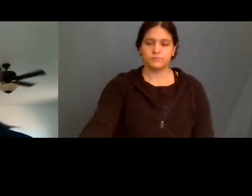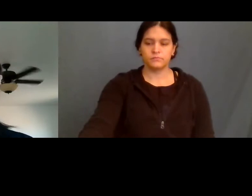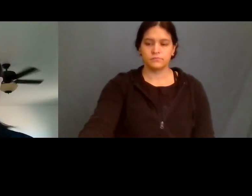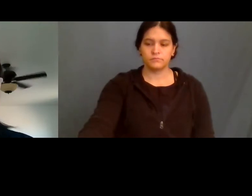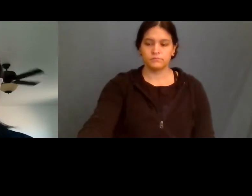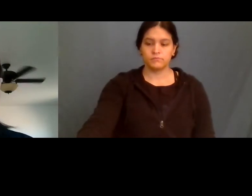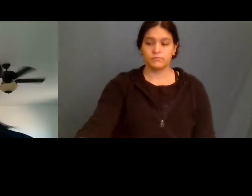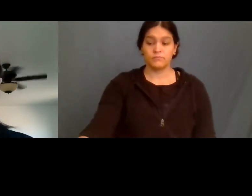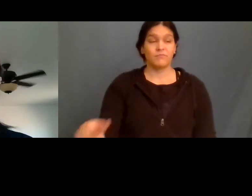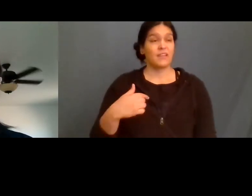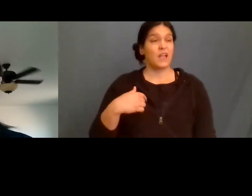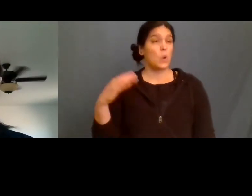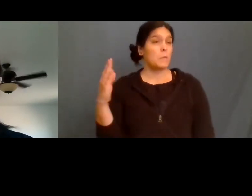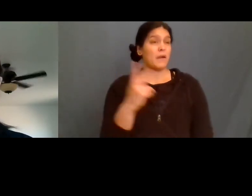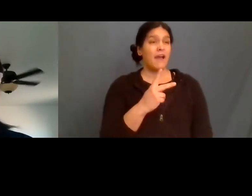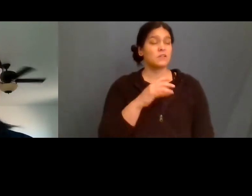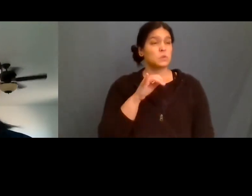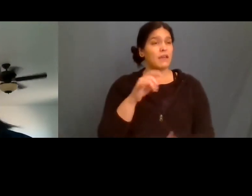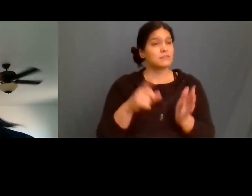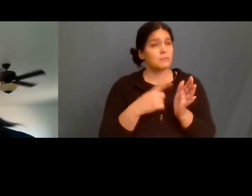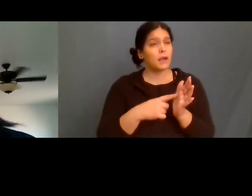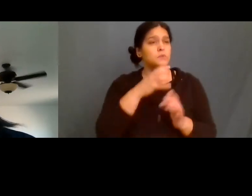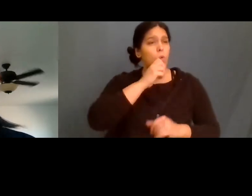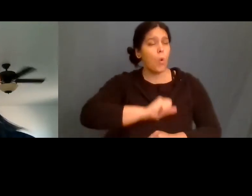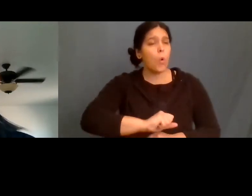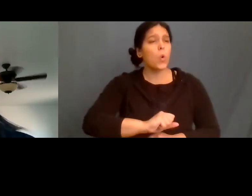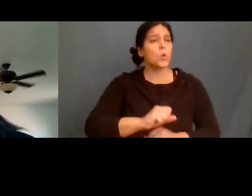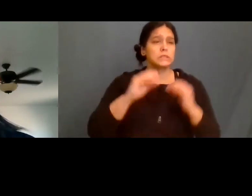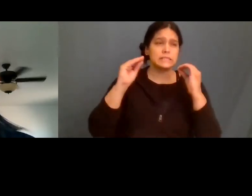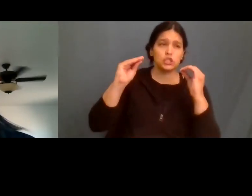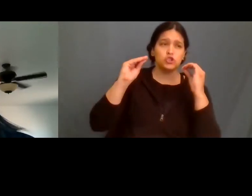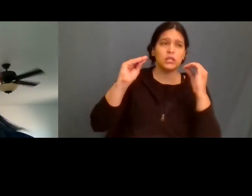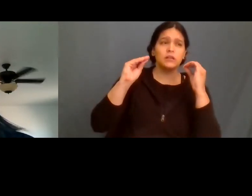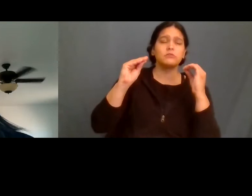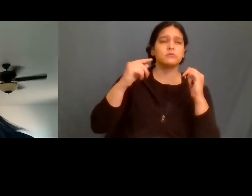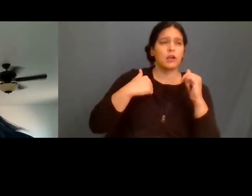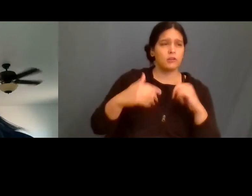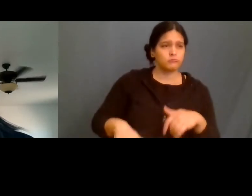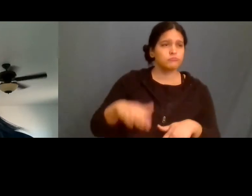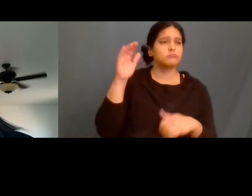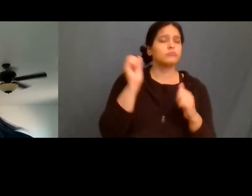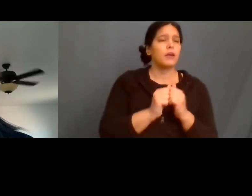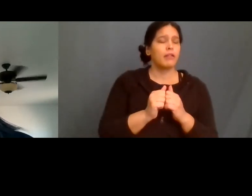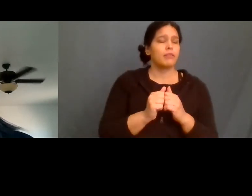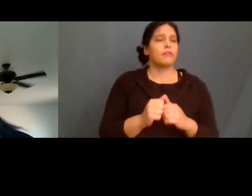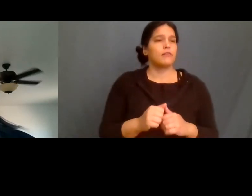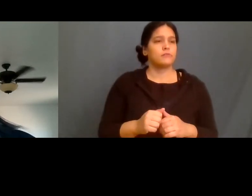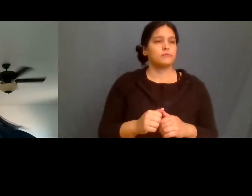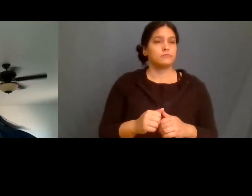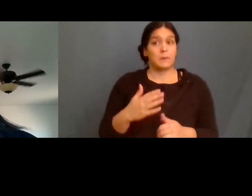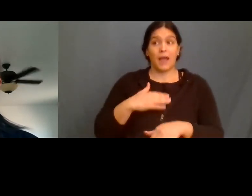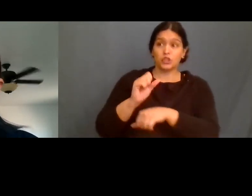I go back to that sometimes, the old teachings, and you know, with my job, with